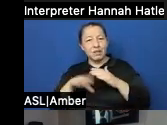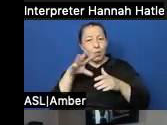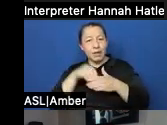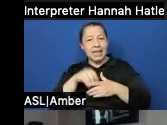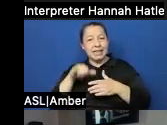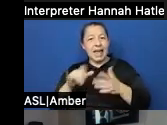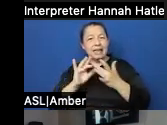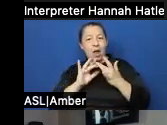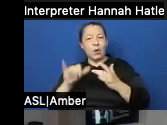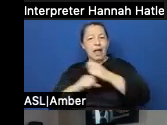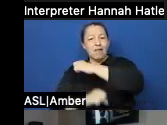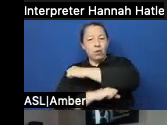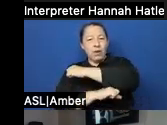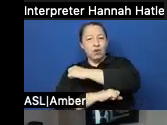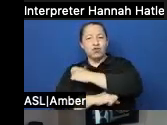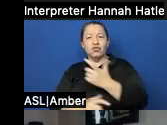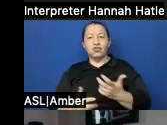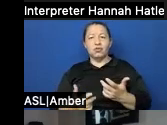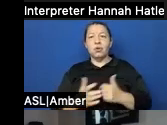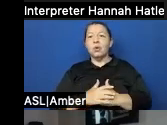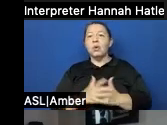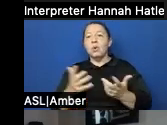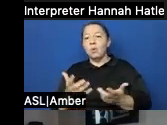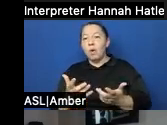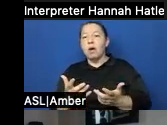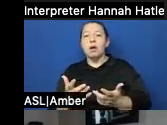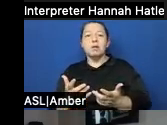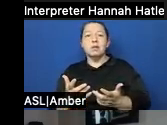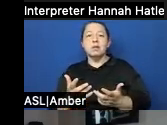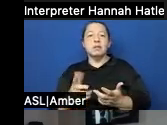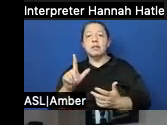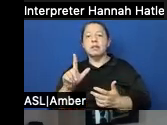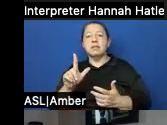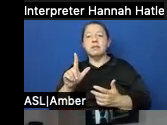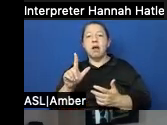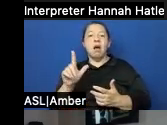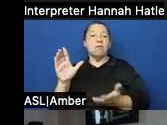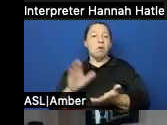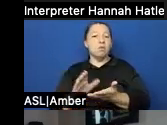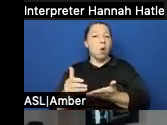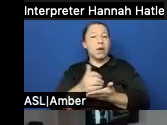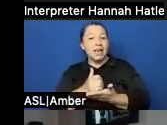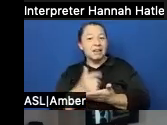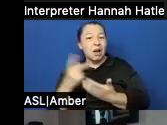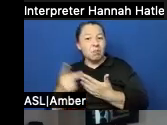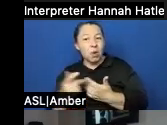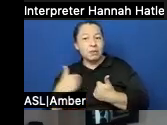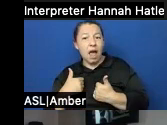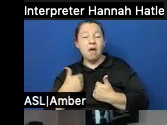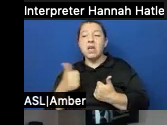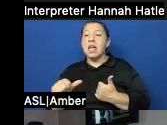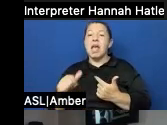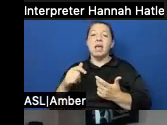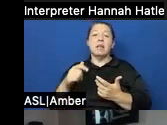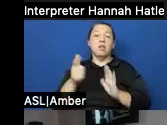talked about. What is the law clinic? Do you have access to low income? Are there any pro bono? And I know that sounds like a